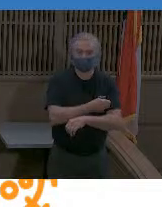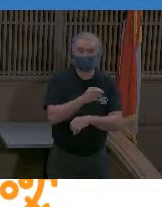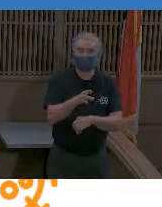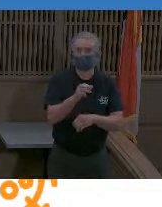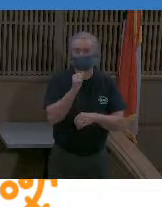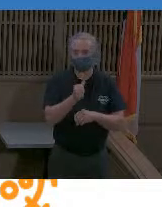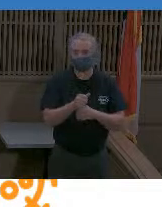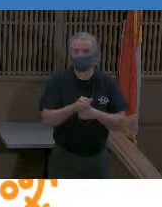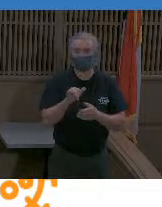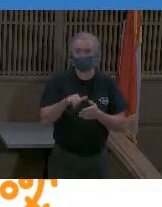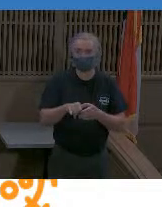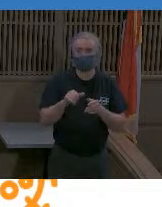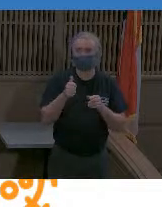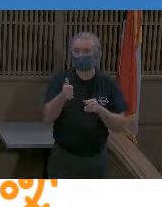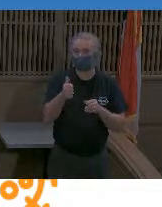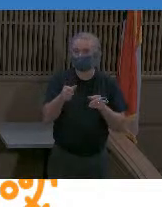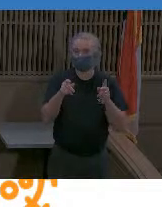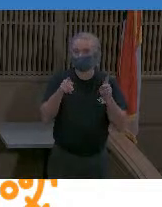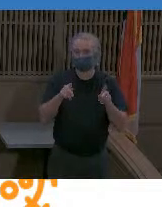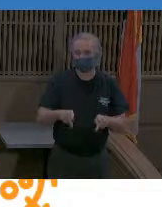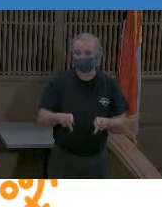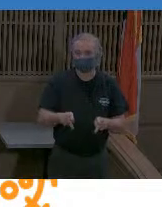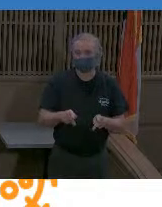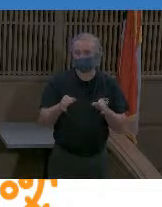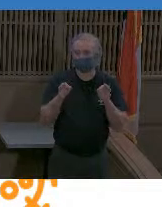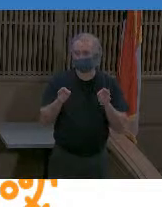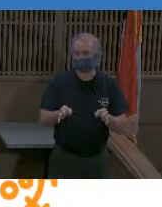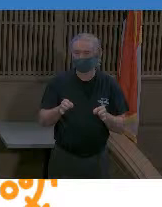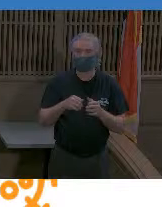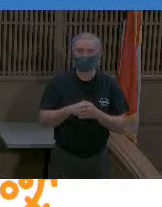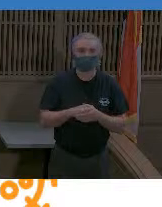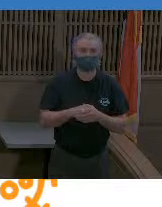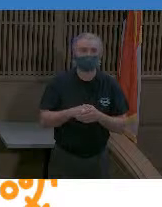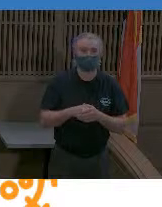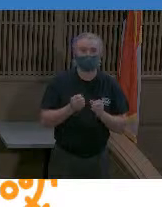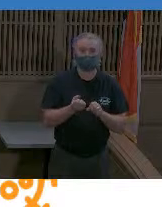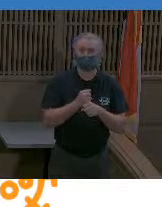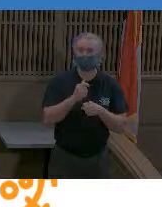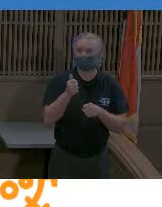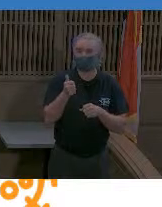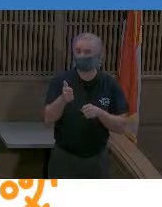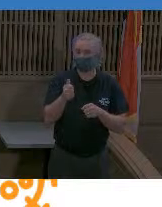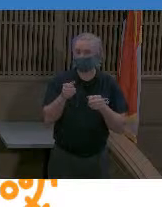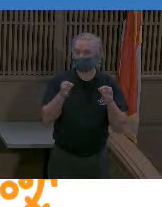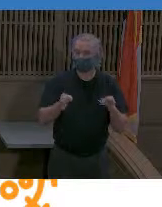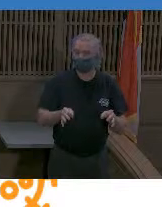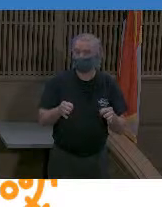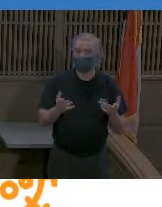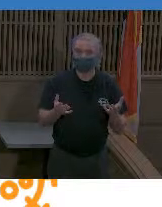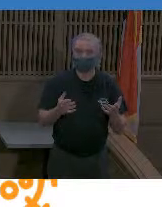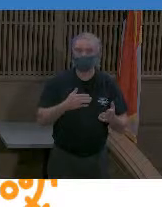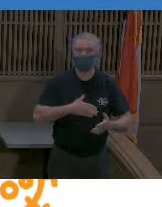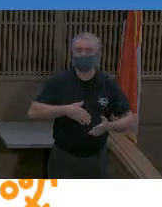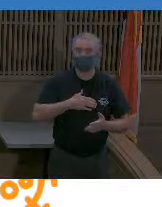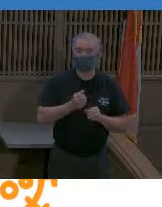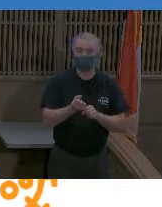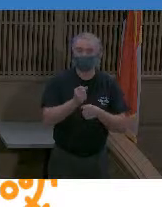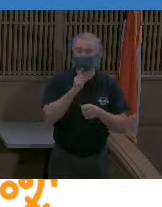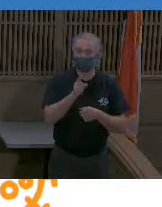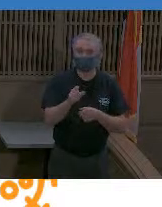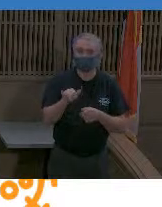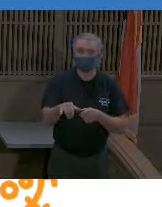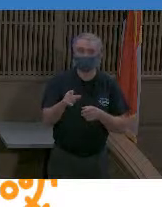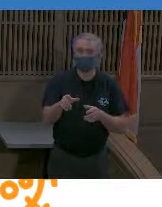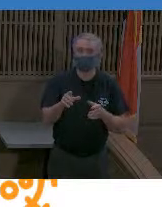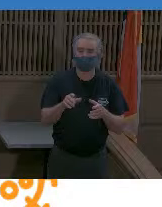a personal decision. But I ask people, when you make your own personal decisions, please make sure that